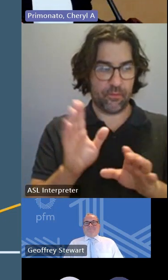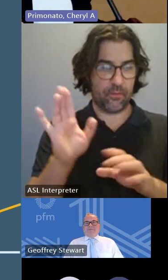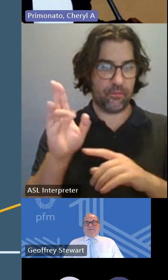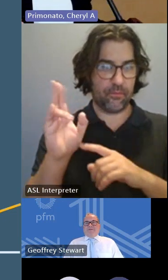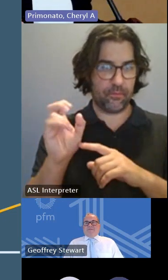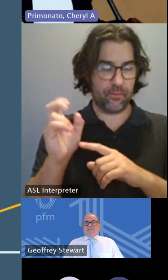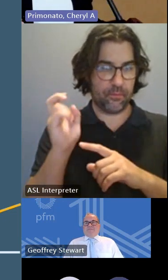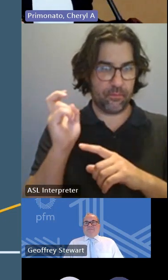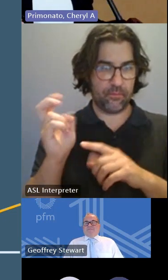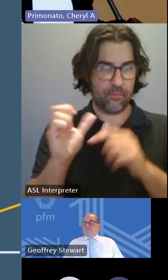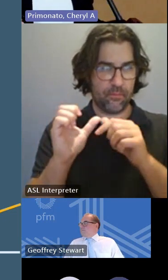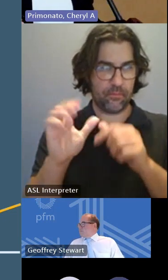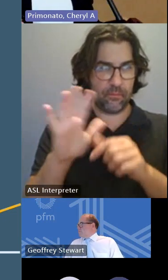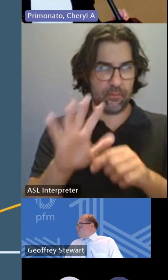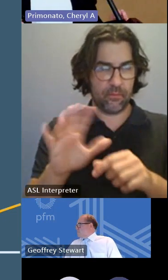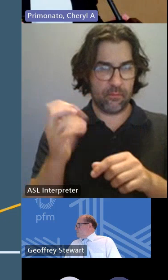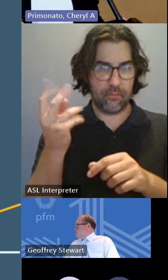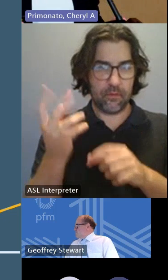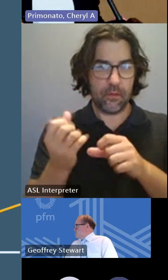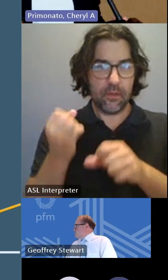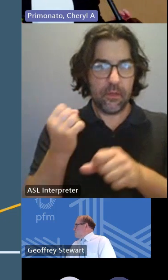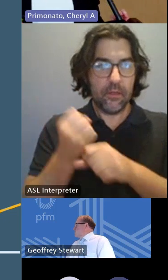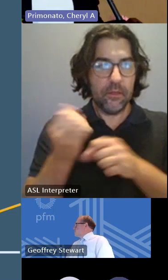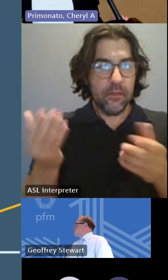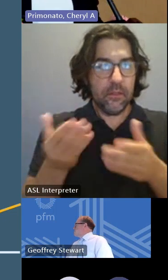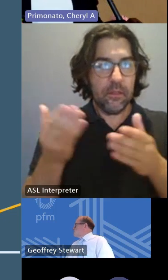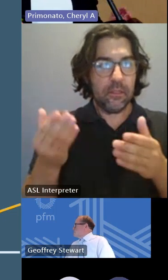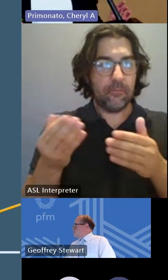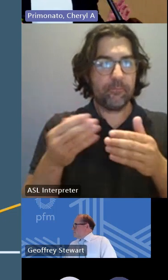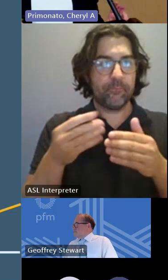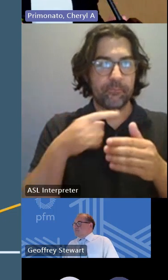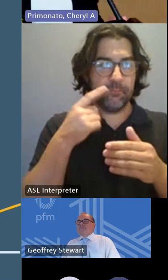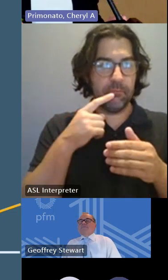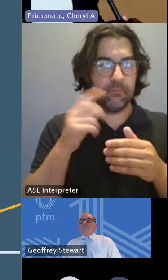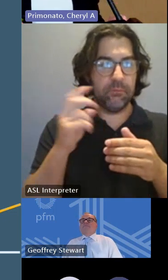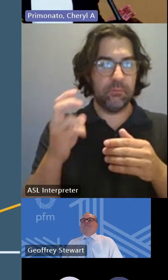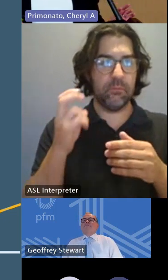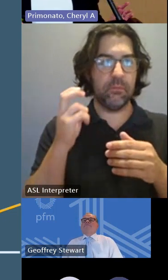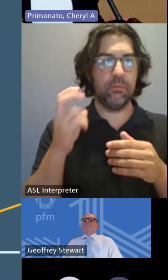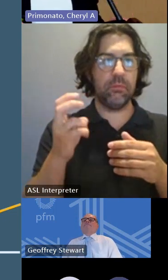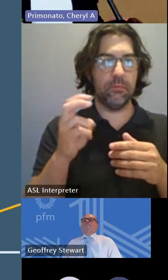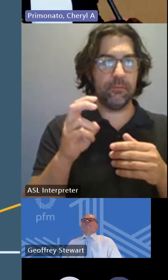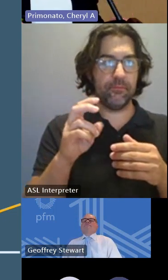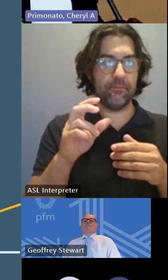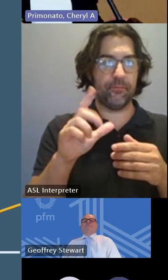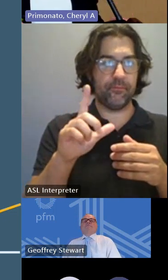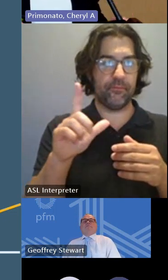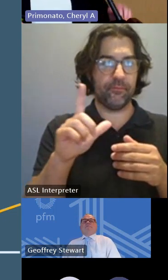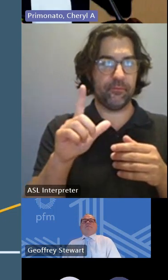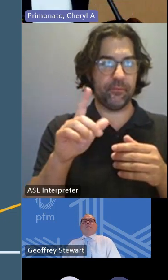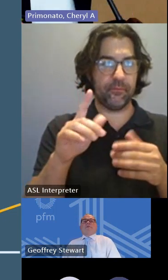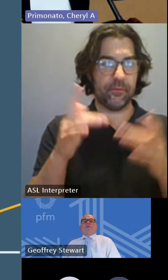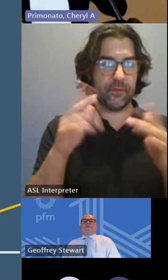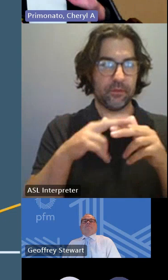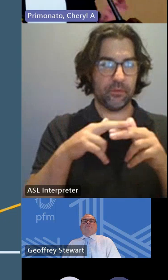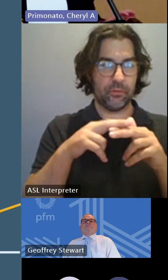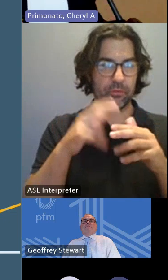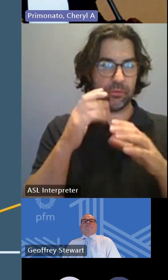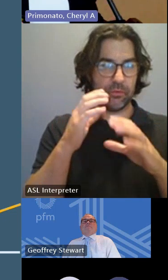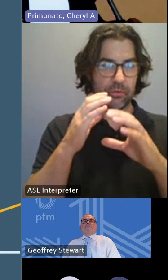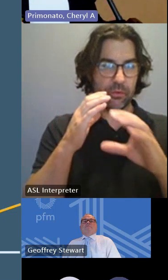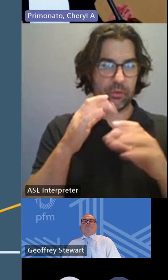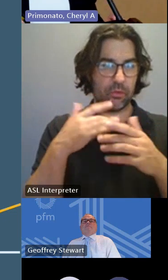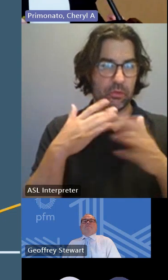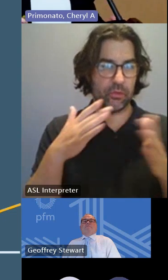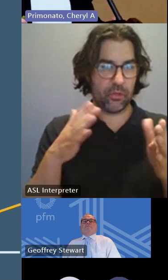buses last about 12 years here in the land of public transit. Light rail cars are generally